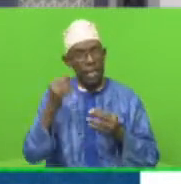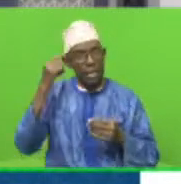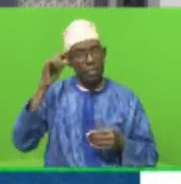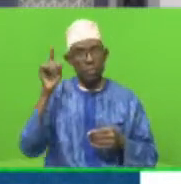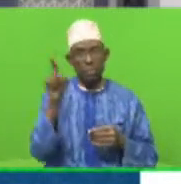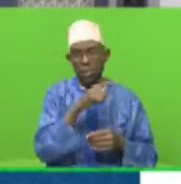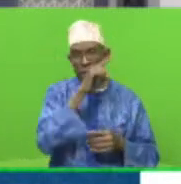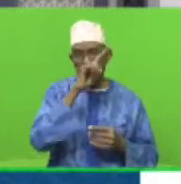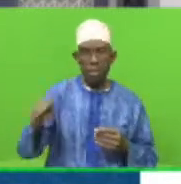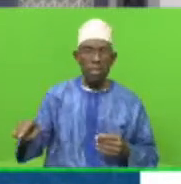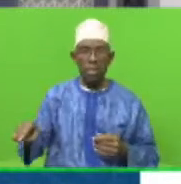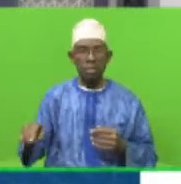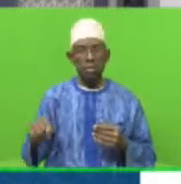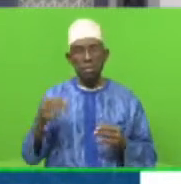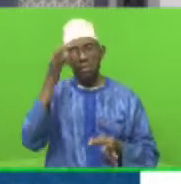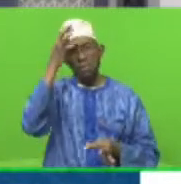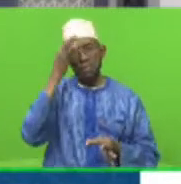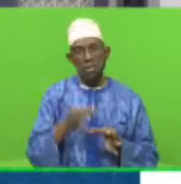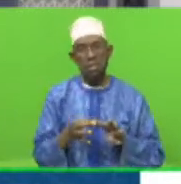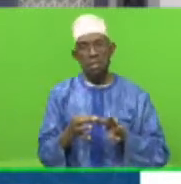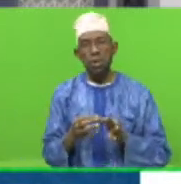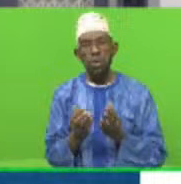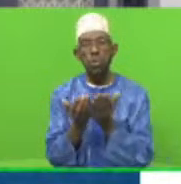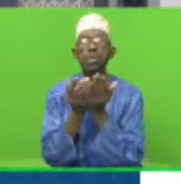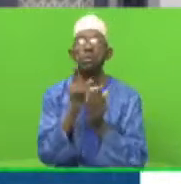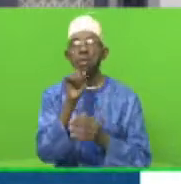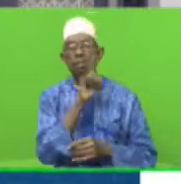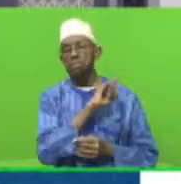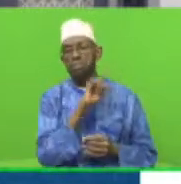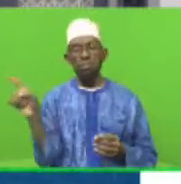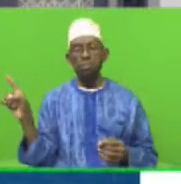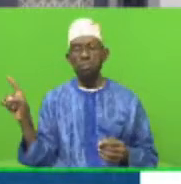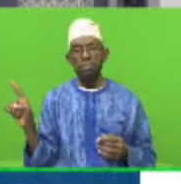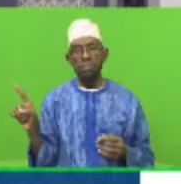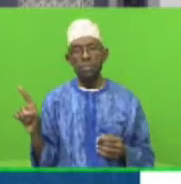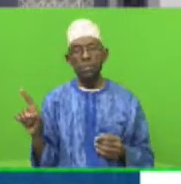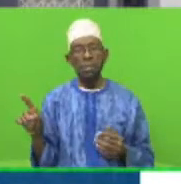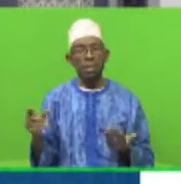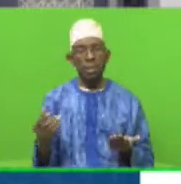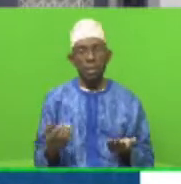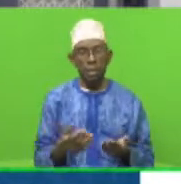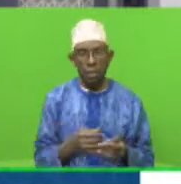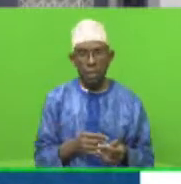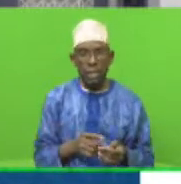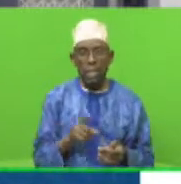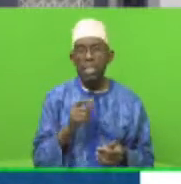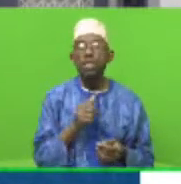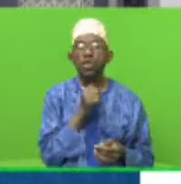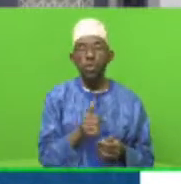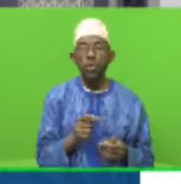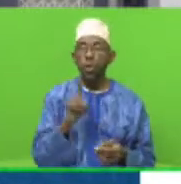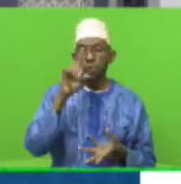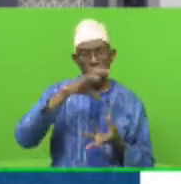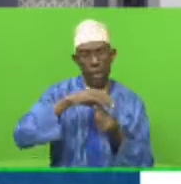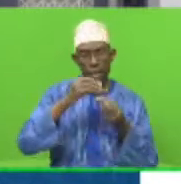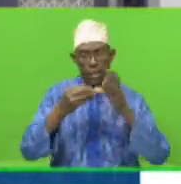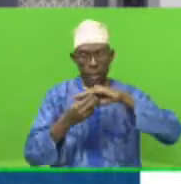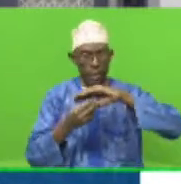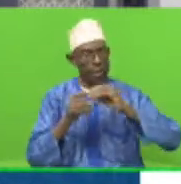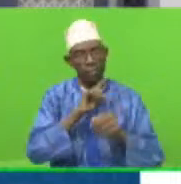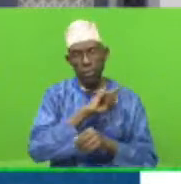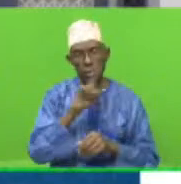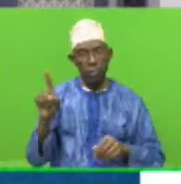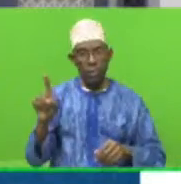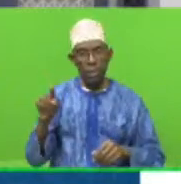wrong sincerity. They are not worshipping Allah. Allah subhanahu wa ta'ala, ma shara'a lahum. He did not prescribe for